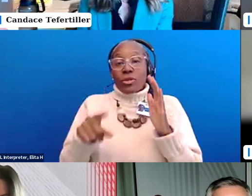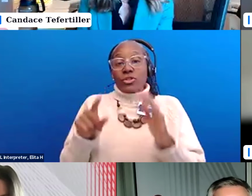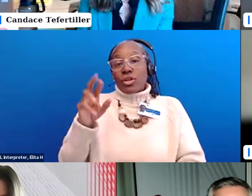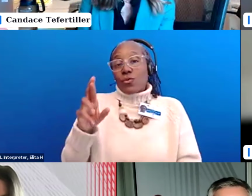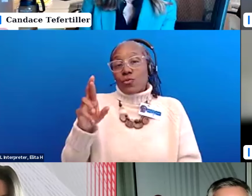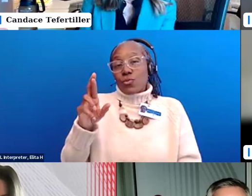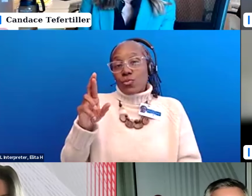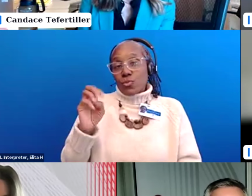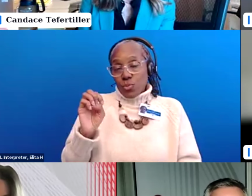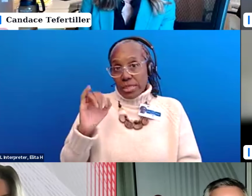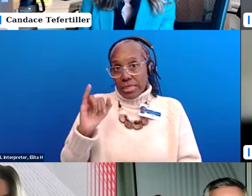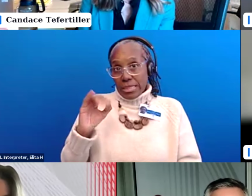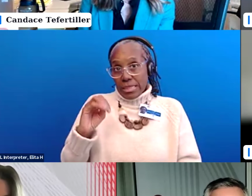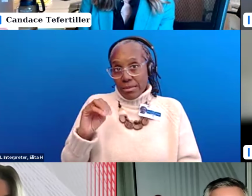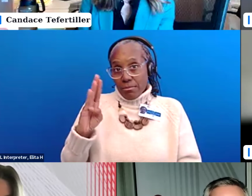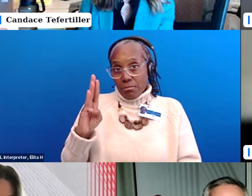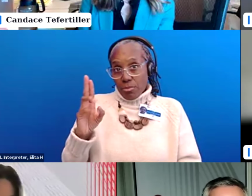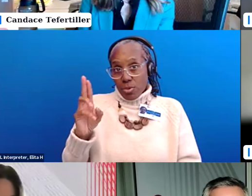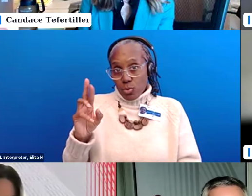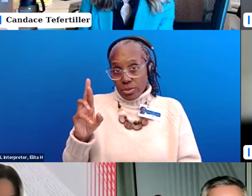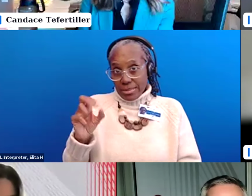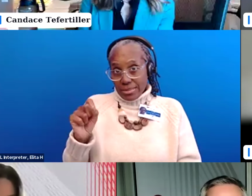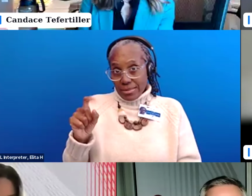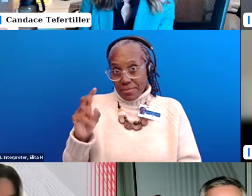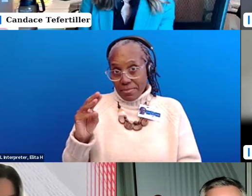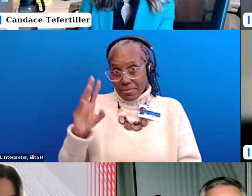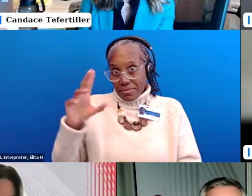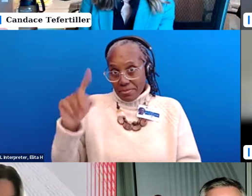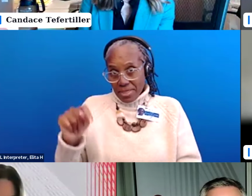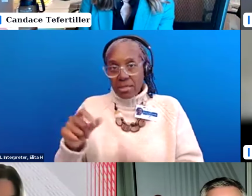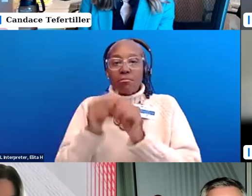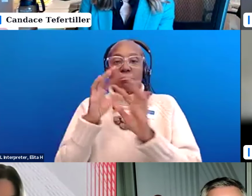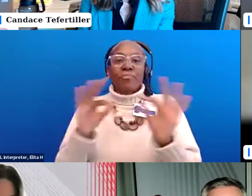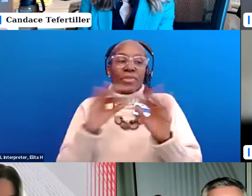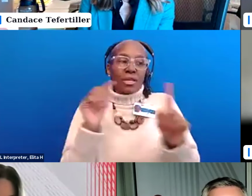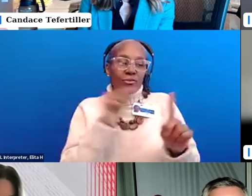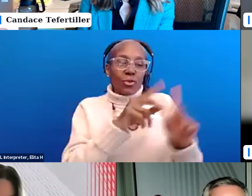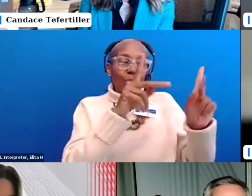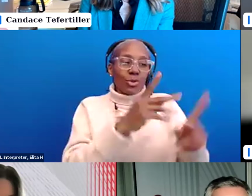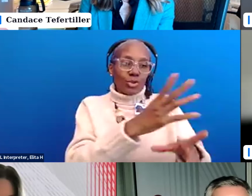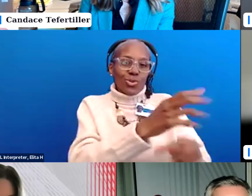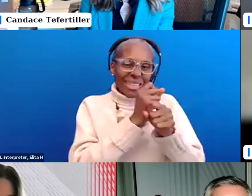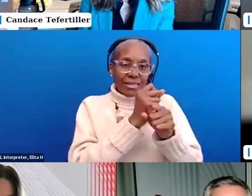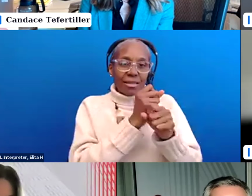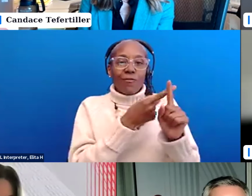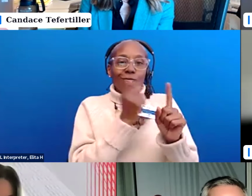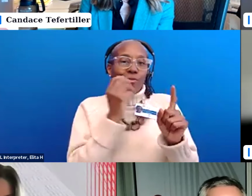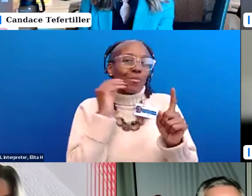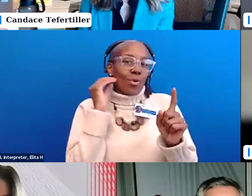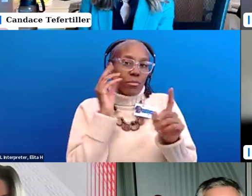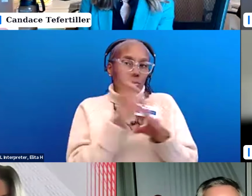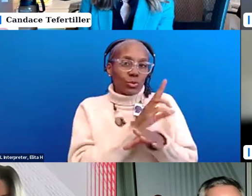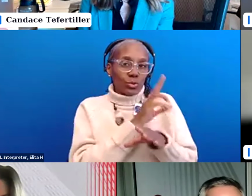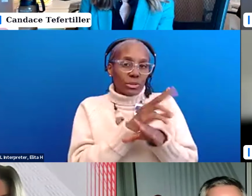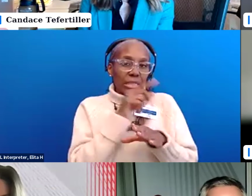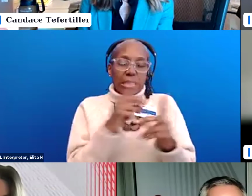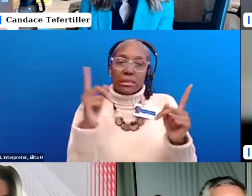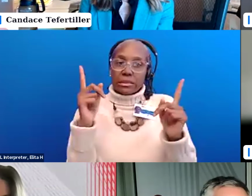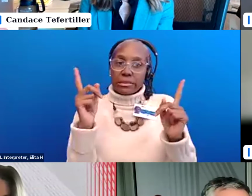reimbursement is most salient when you're talking about an individual acquiring the device for use at home. And here it's a